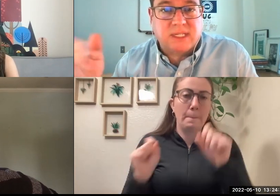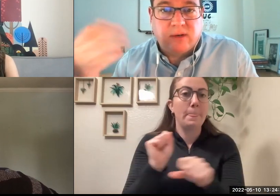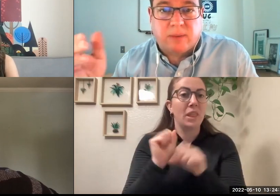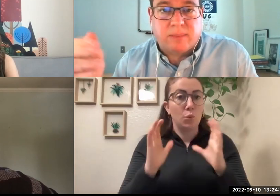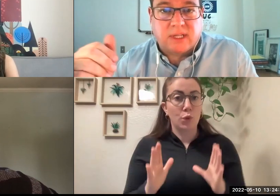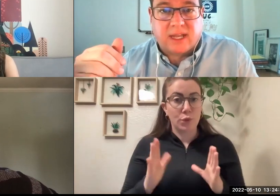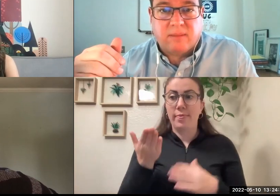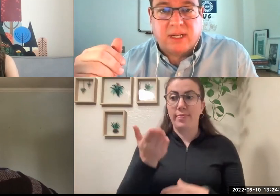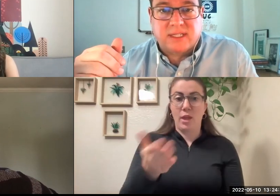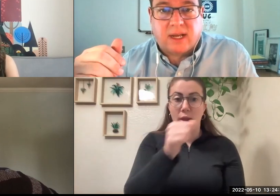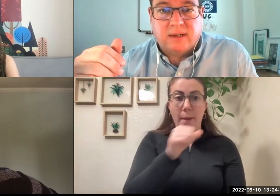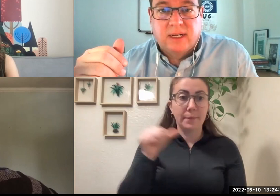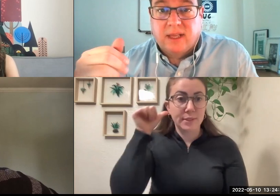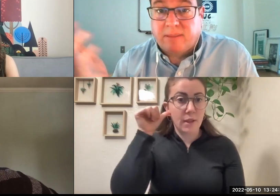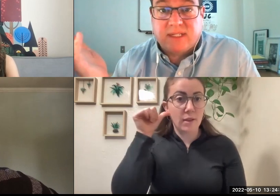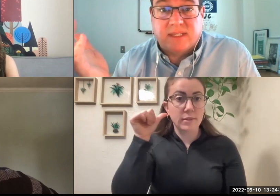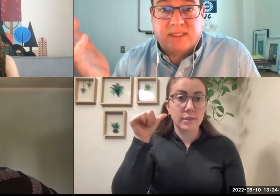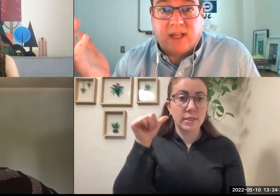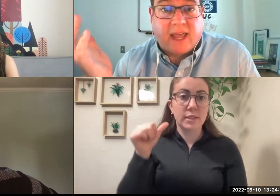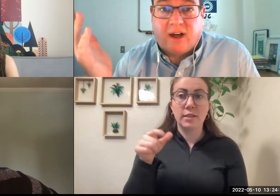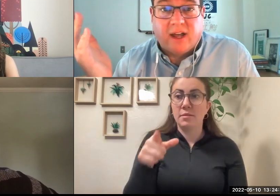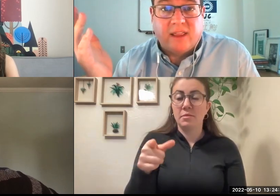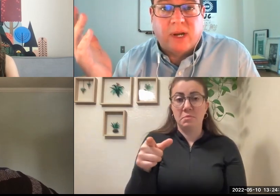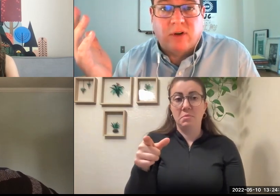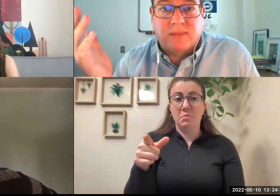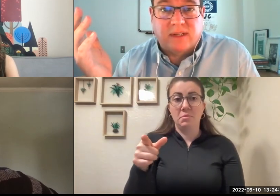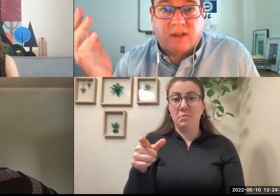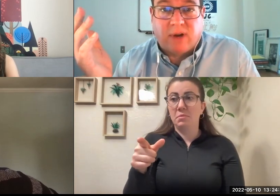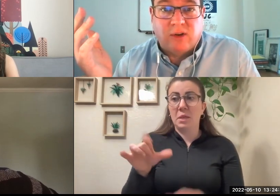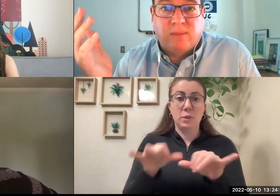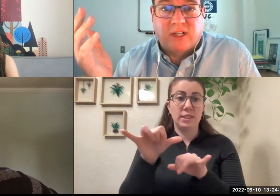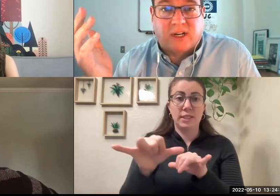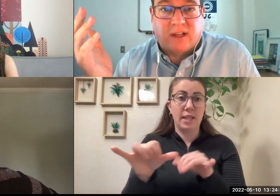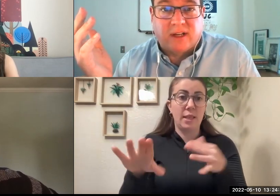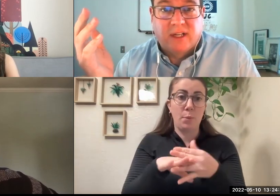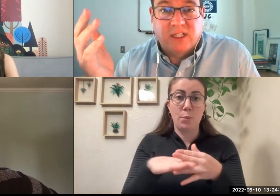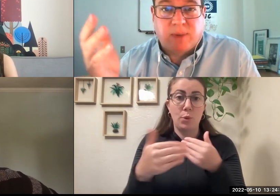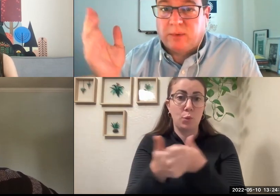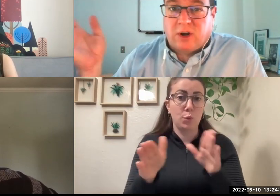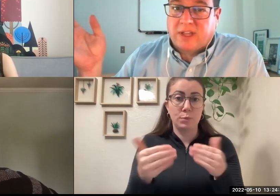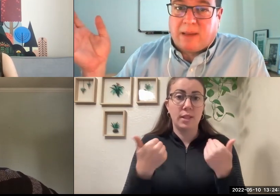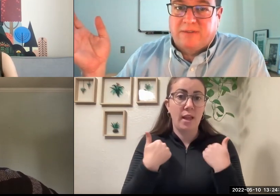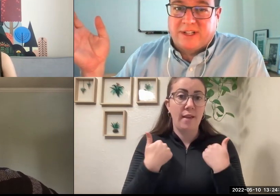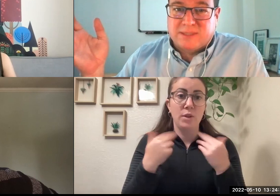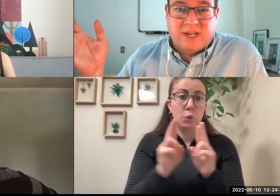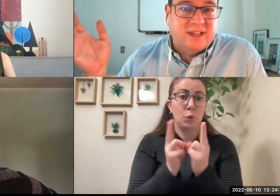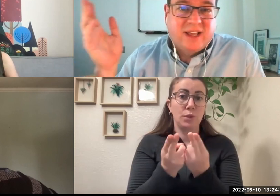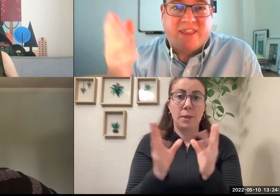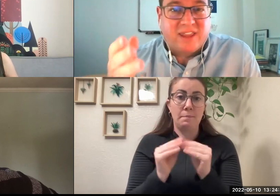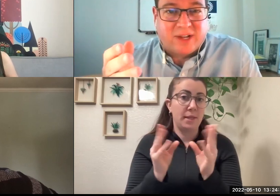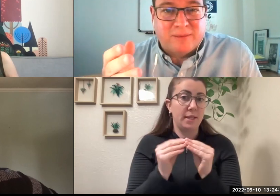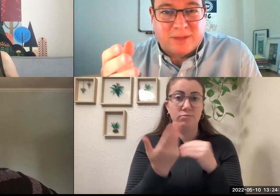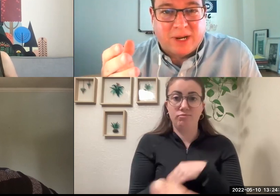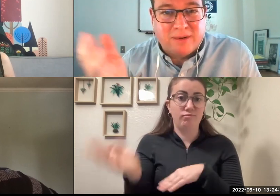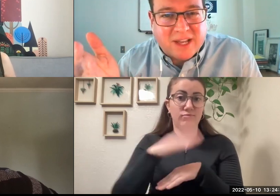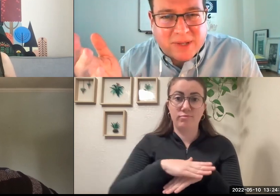were at Amazon who were helping to lead that campaign in Staten Island, they basically hung out in the break rooms and ran union meetings all day long. So people would go to the captive audience meeting and